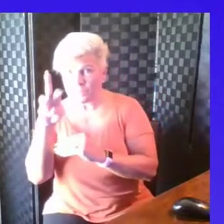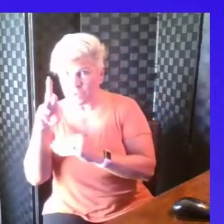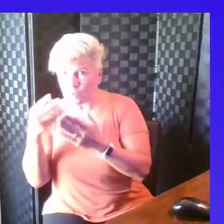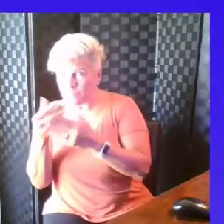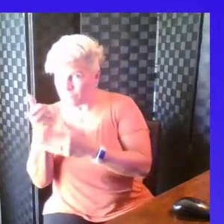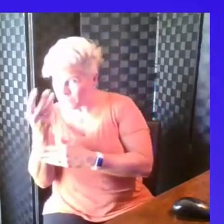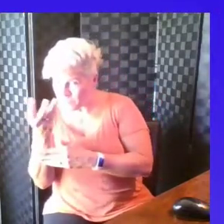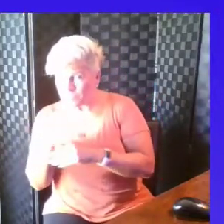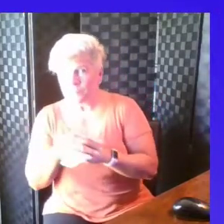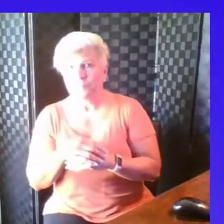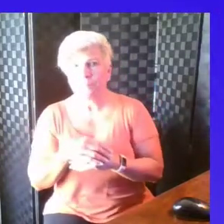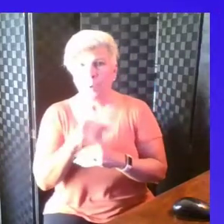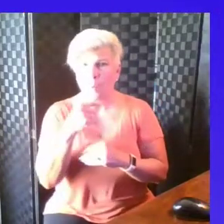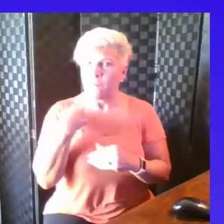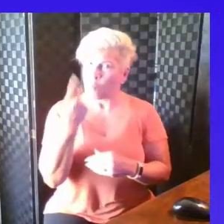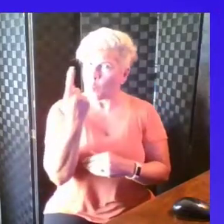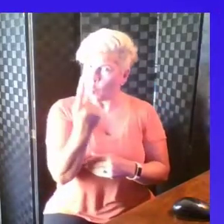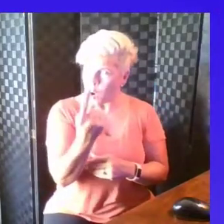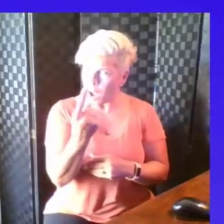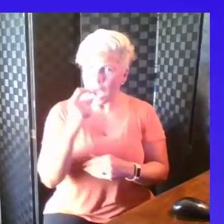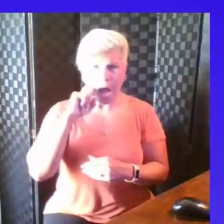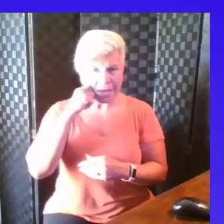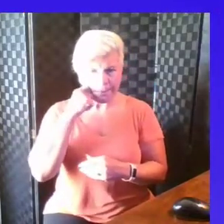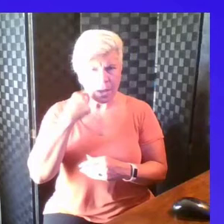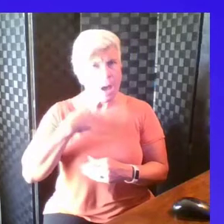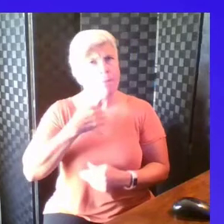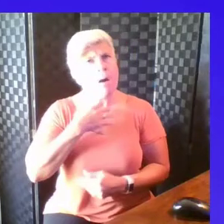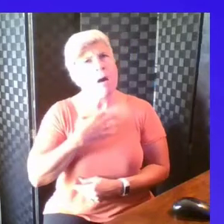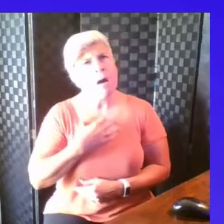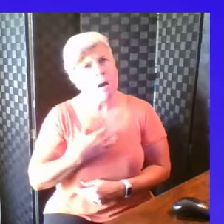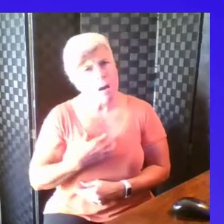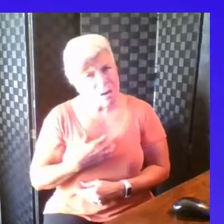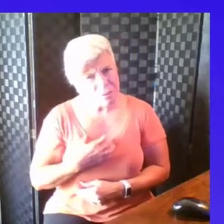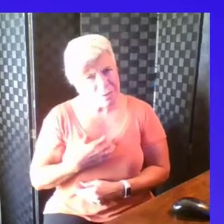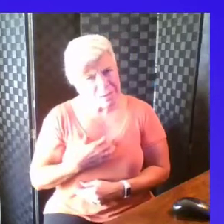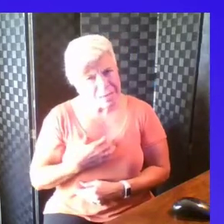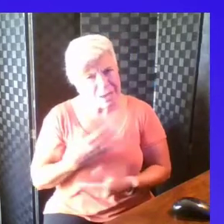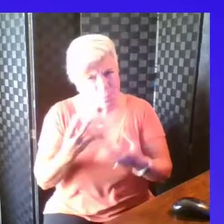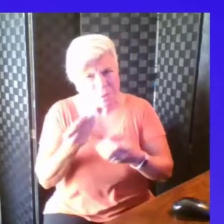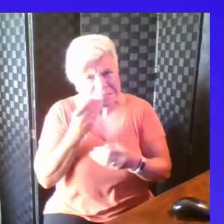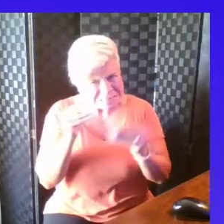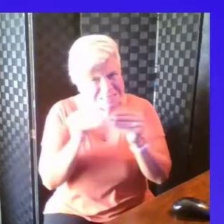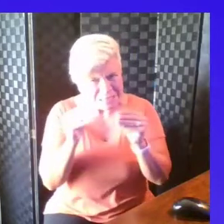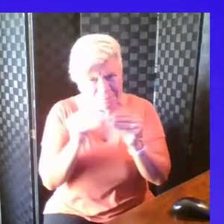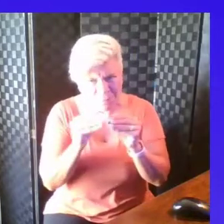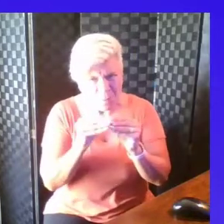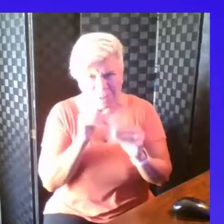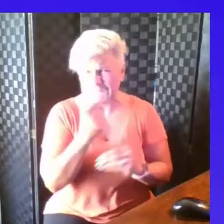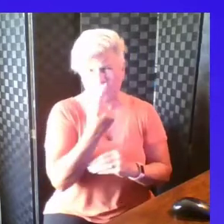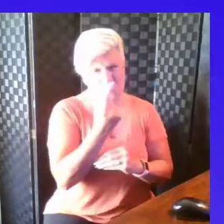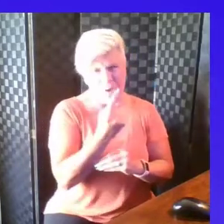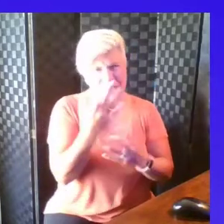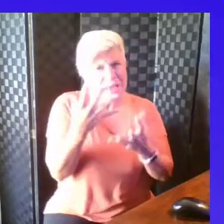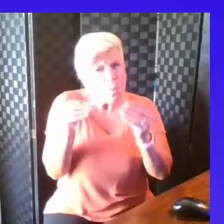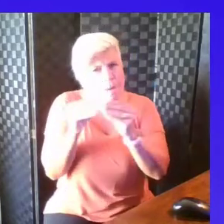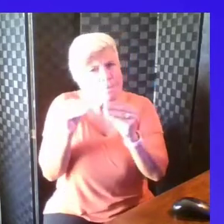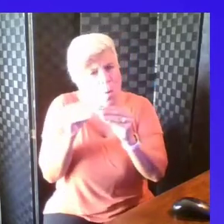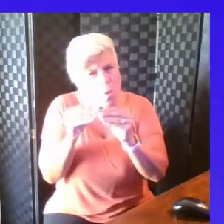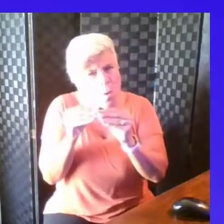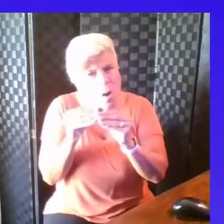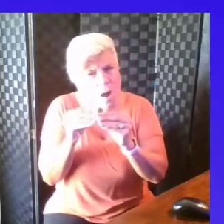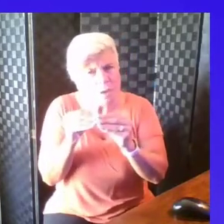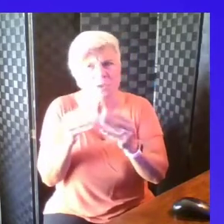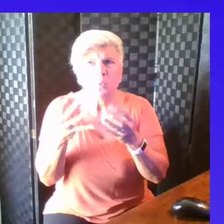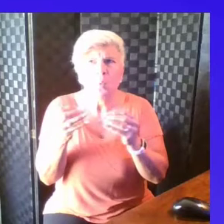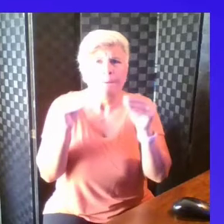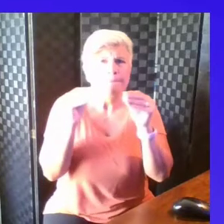We have 1 apple here, but I am really hungry. I think I can eat more than 1 apple. If I want to eat more than 1 apple, do I want